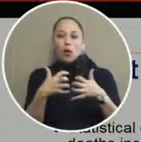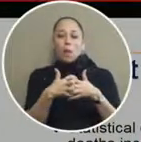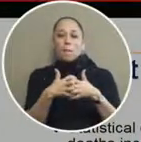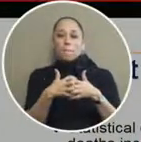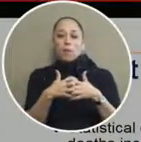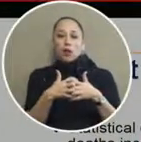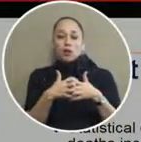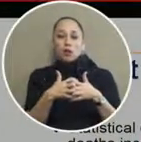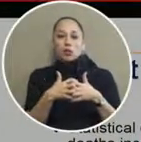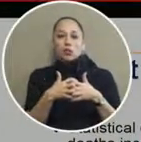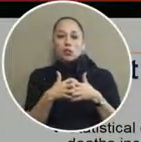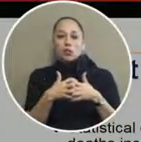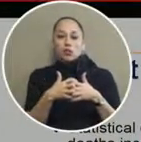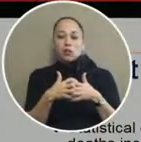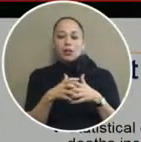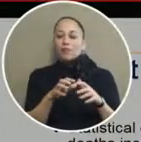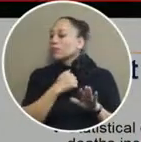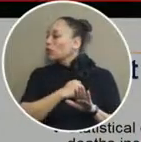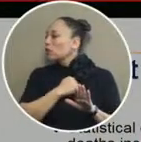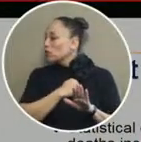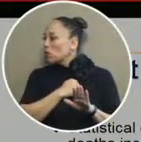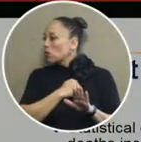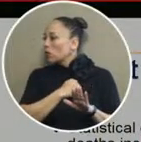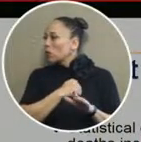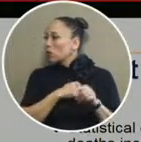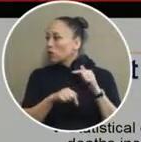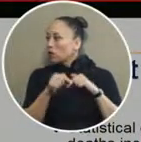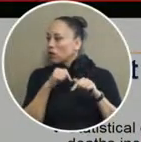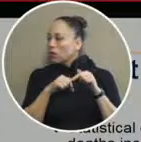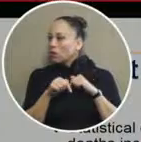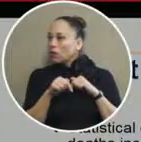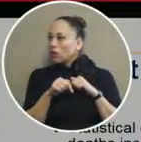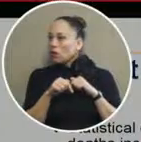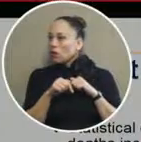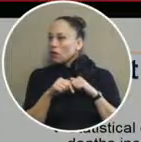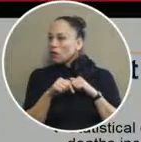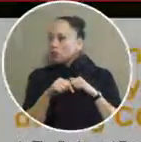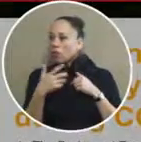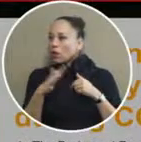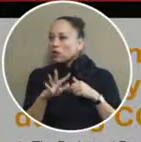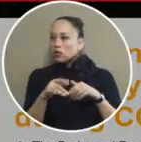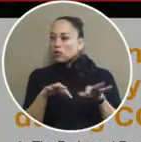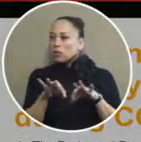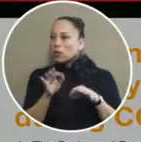go to the next slide, please. We just covered this.